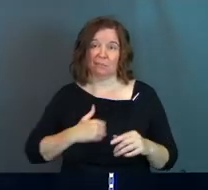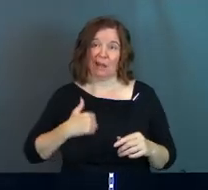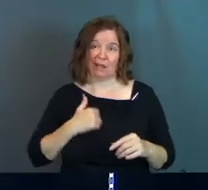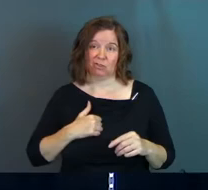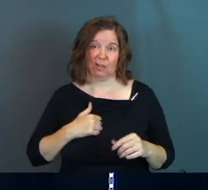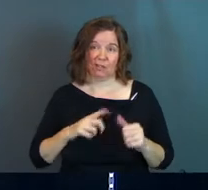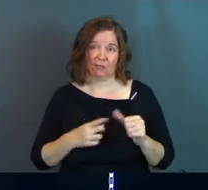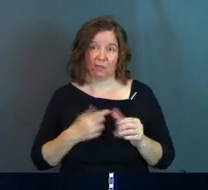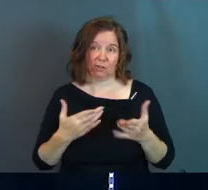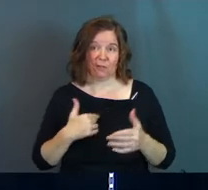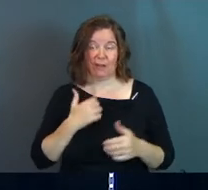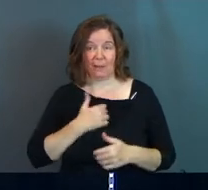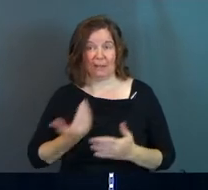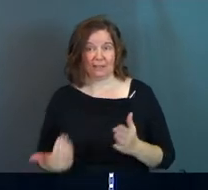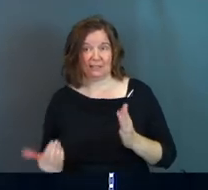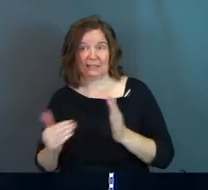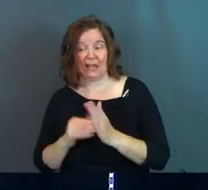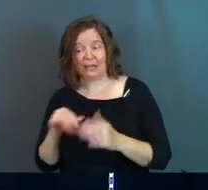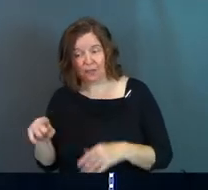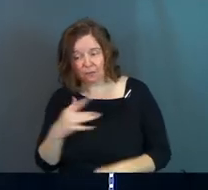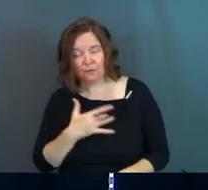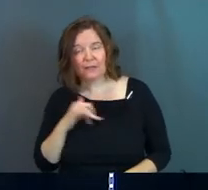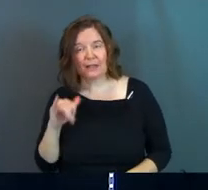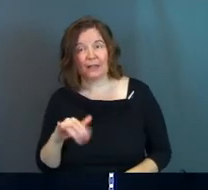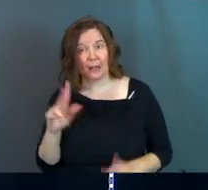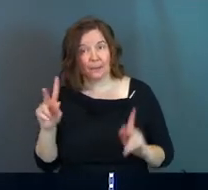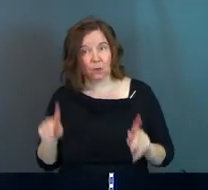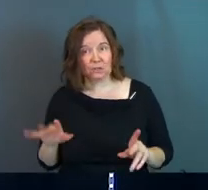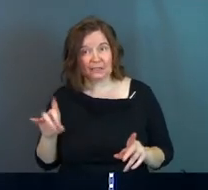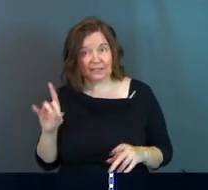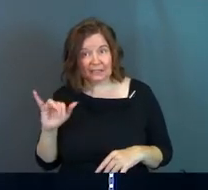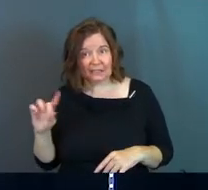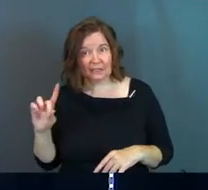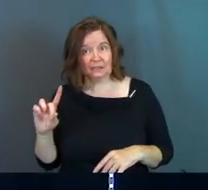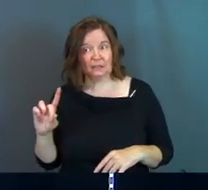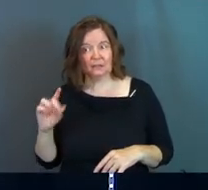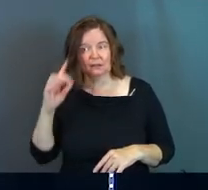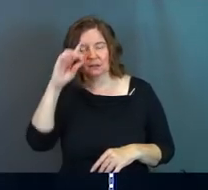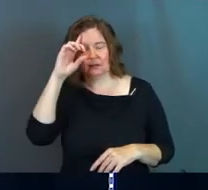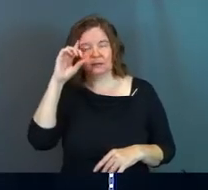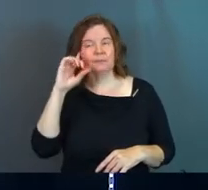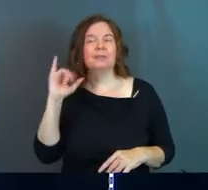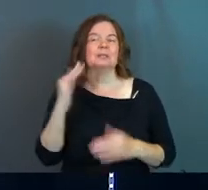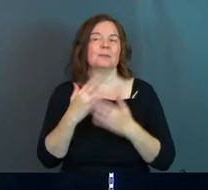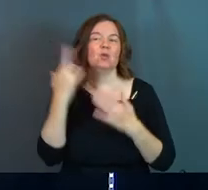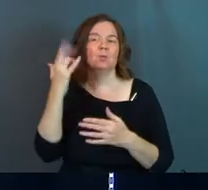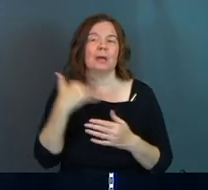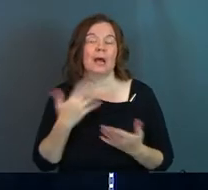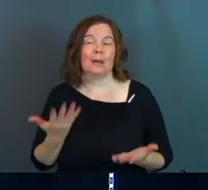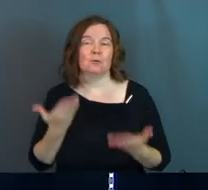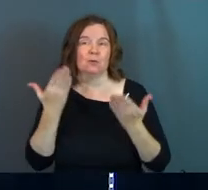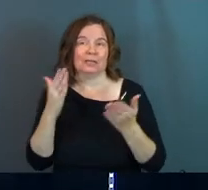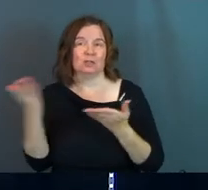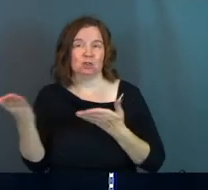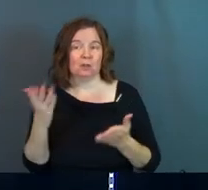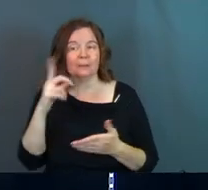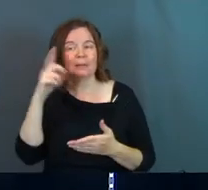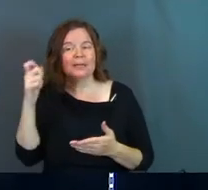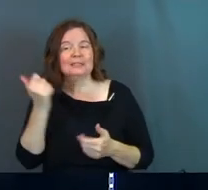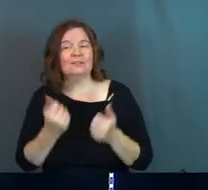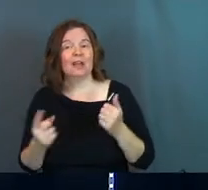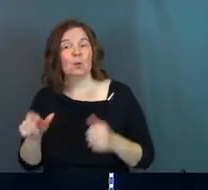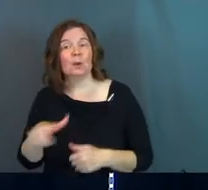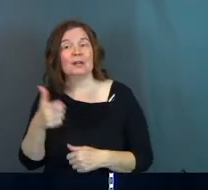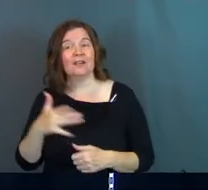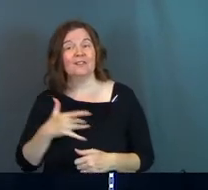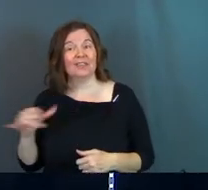and I'm apologizing again. If you felt like that person did, that's part of the reason I'm bringing it into the service, because if